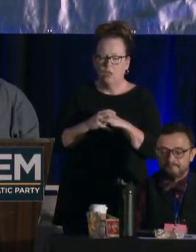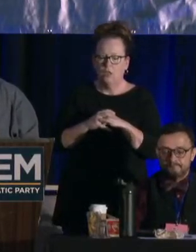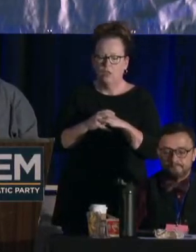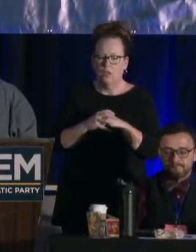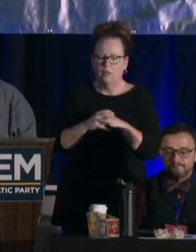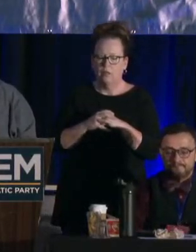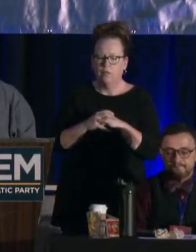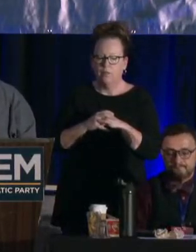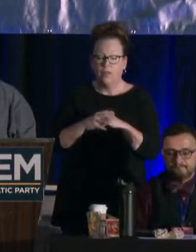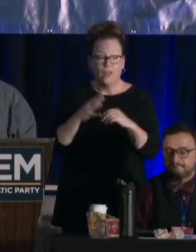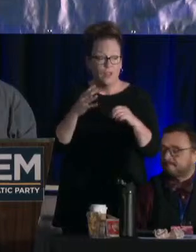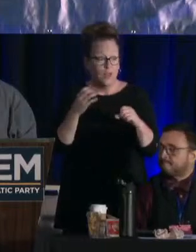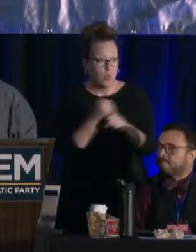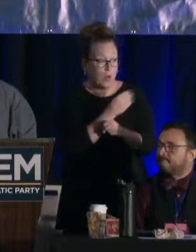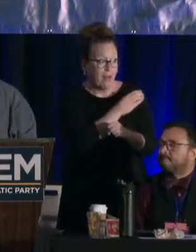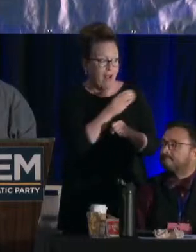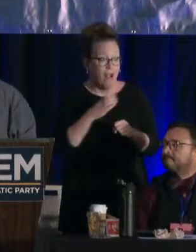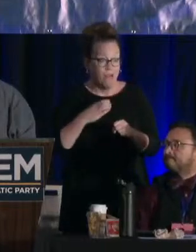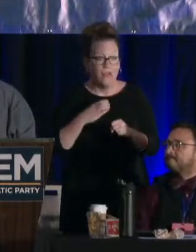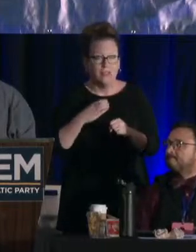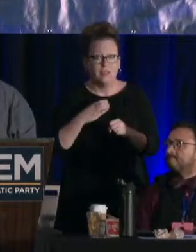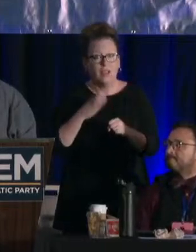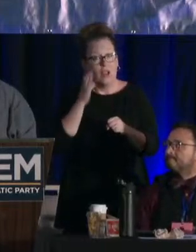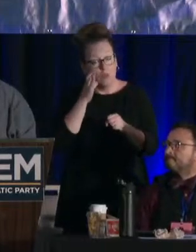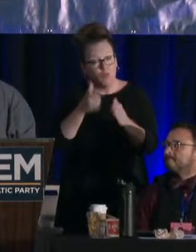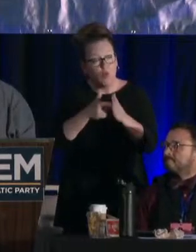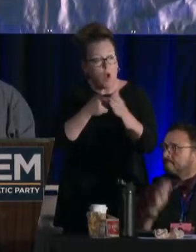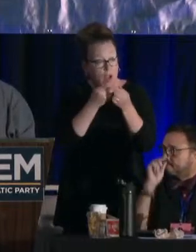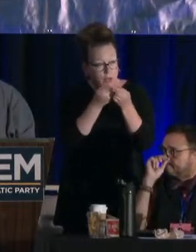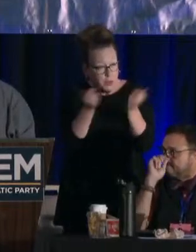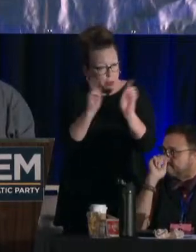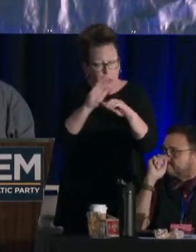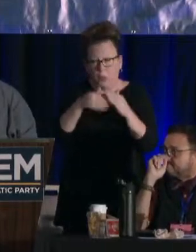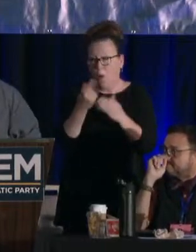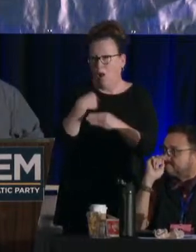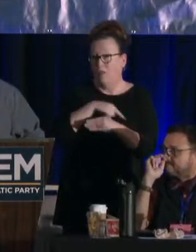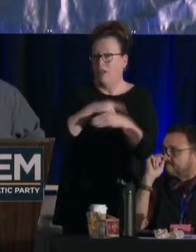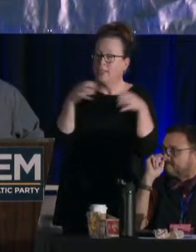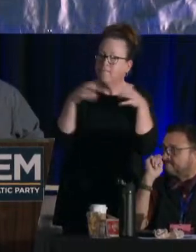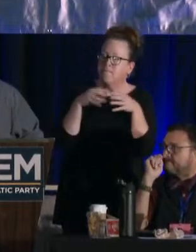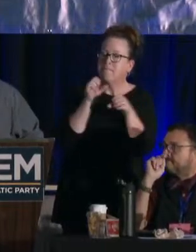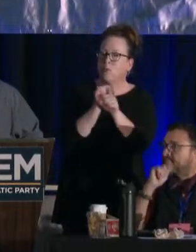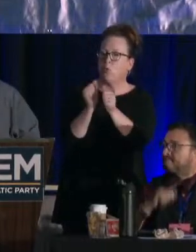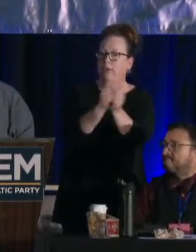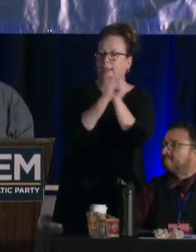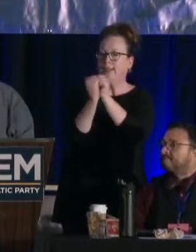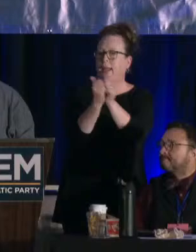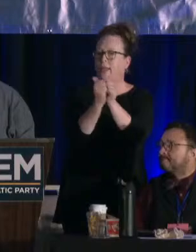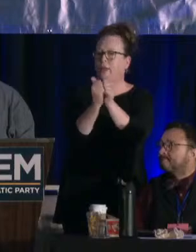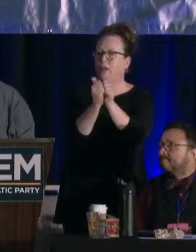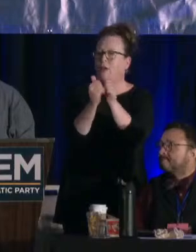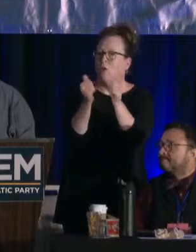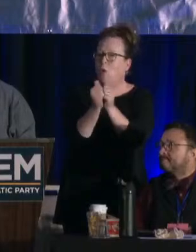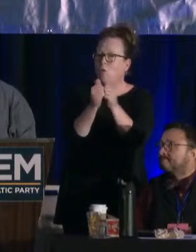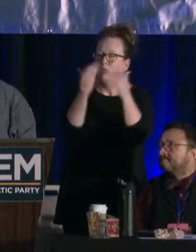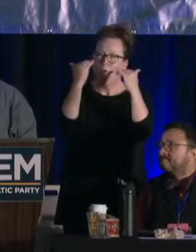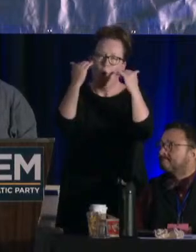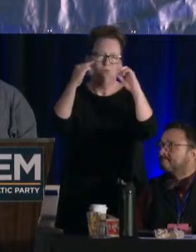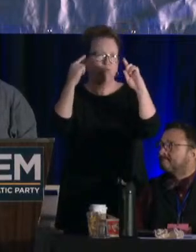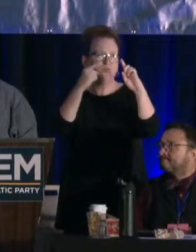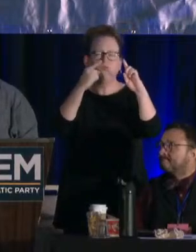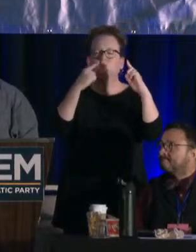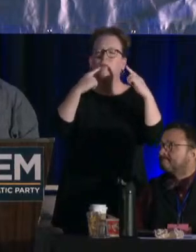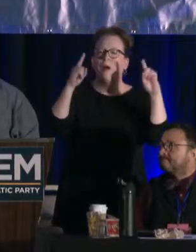So winning Congress will take back all of us, will take all of us, working together with unwavering resolve.